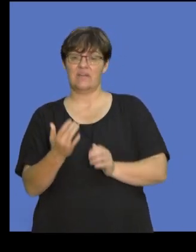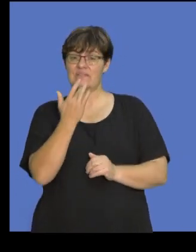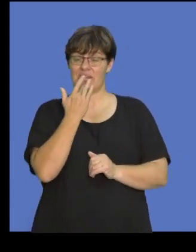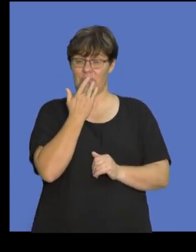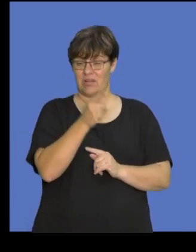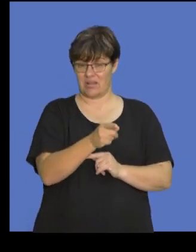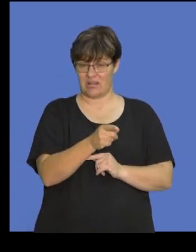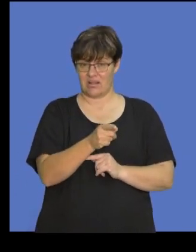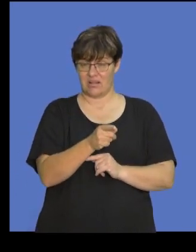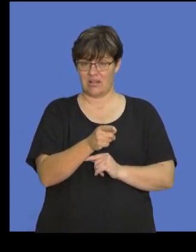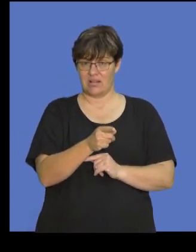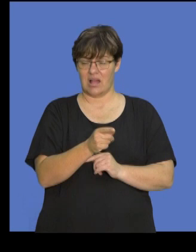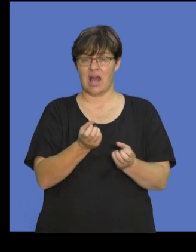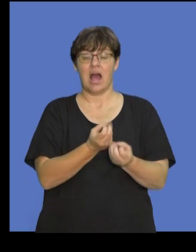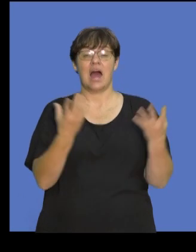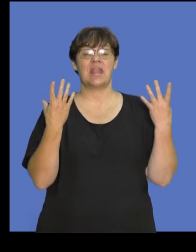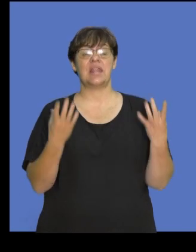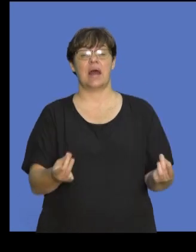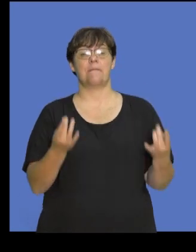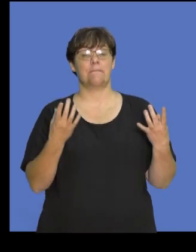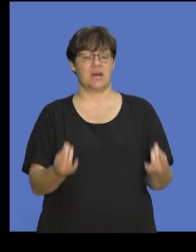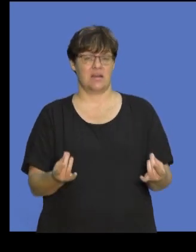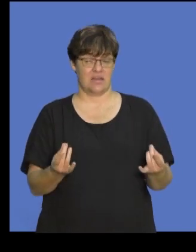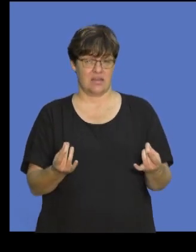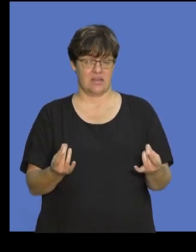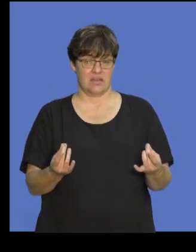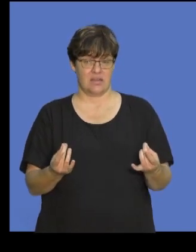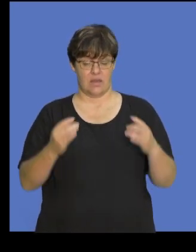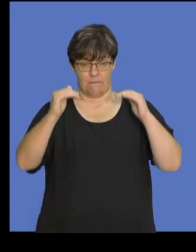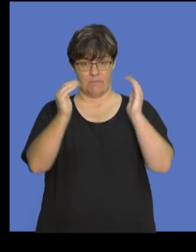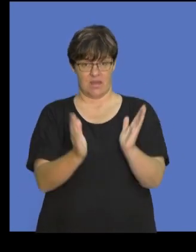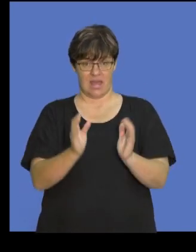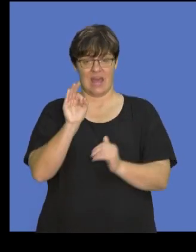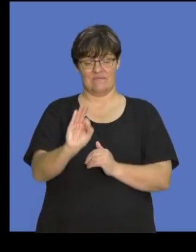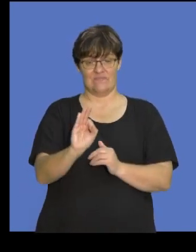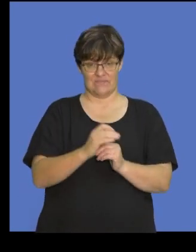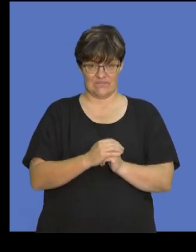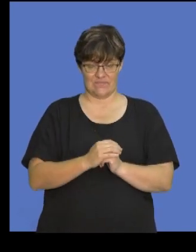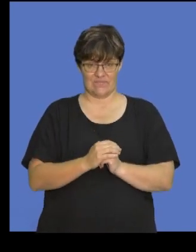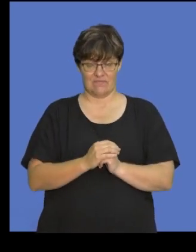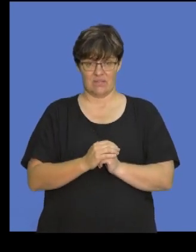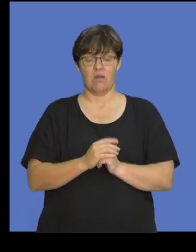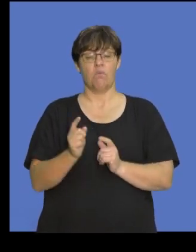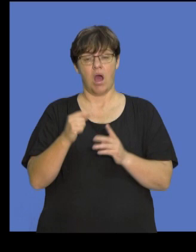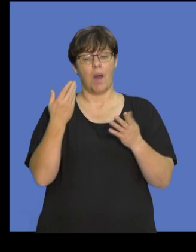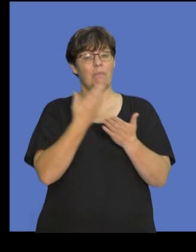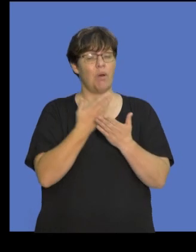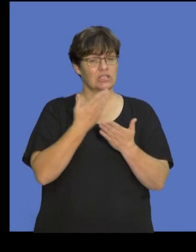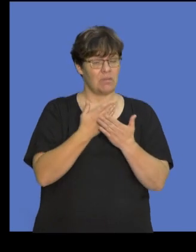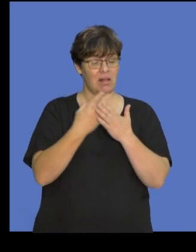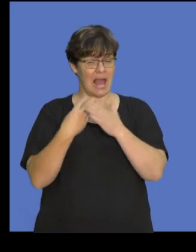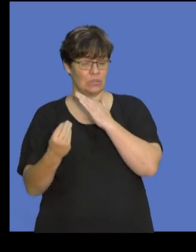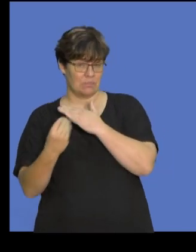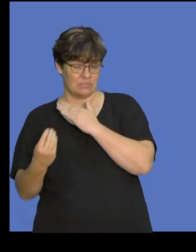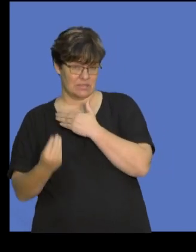notation. Favorable is the number n in brackets f, where the number of all